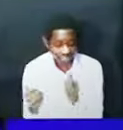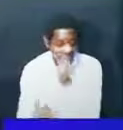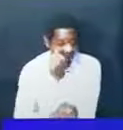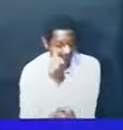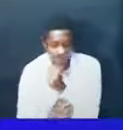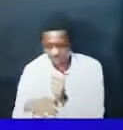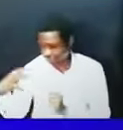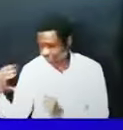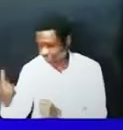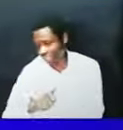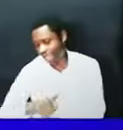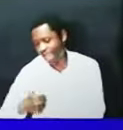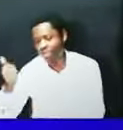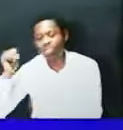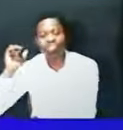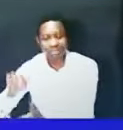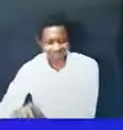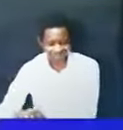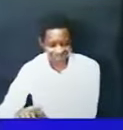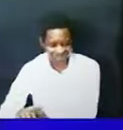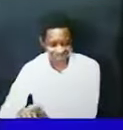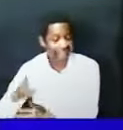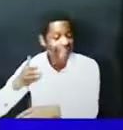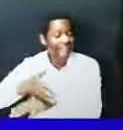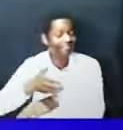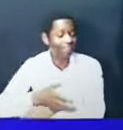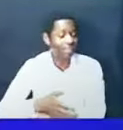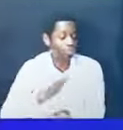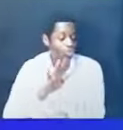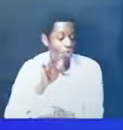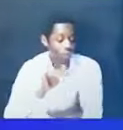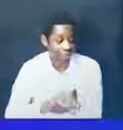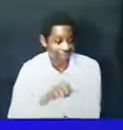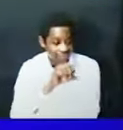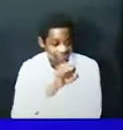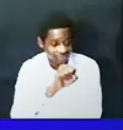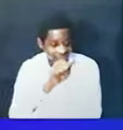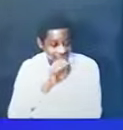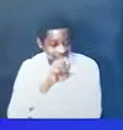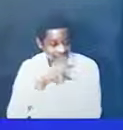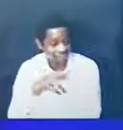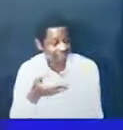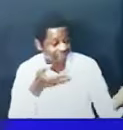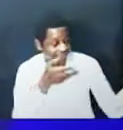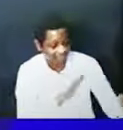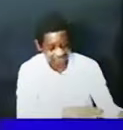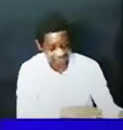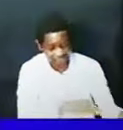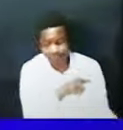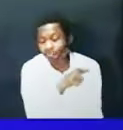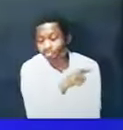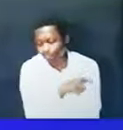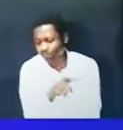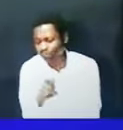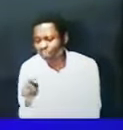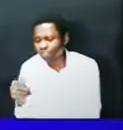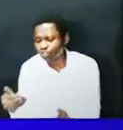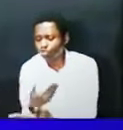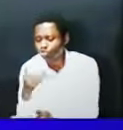wife, that is after the death of Sarah, whose name was Keturah.